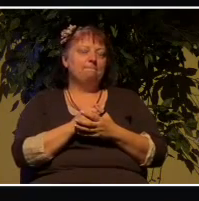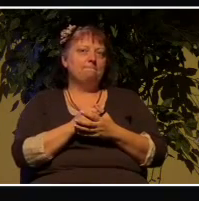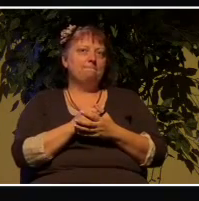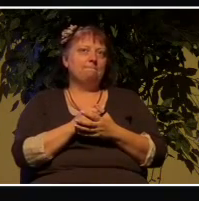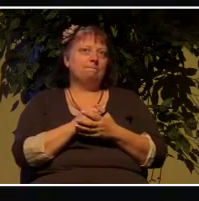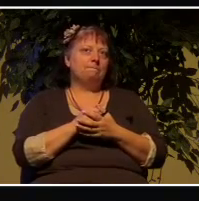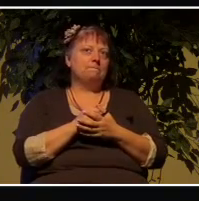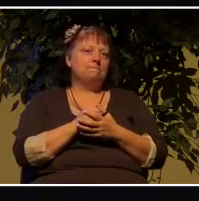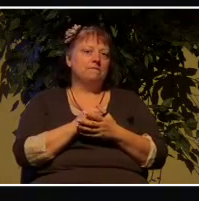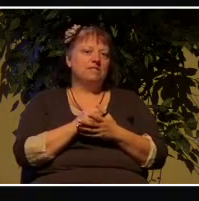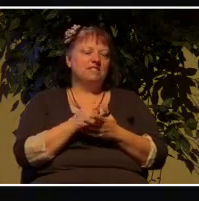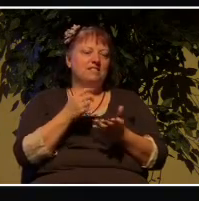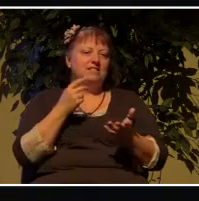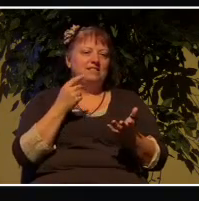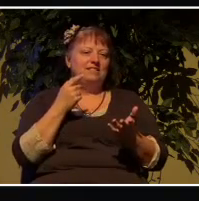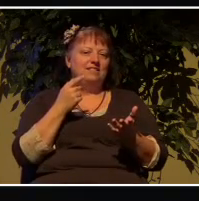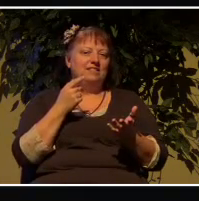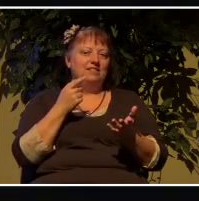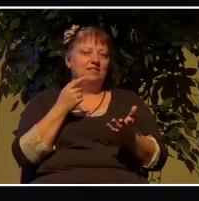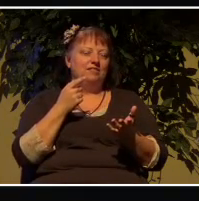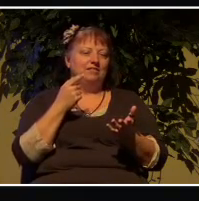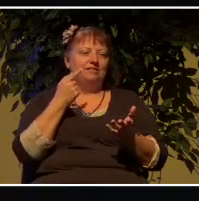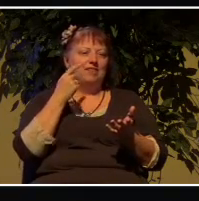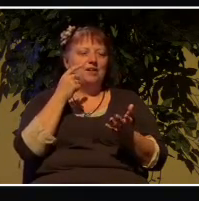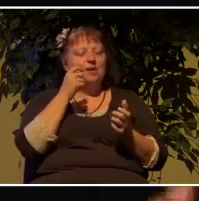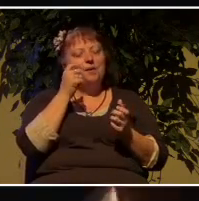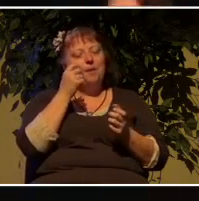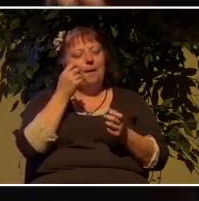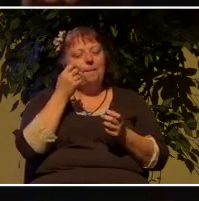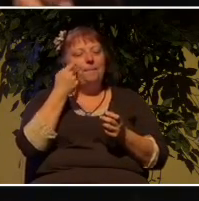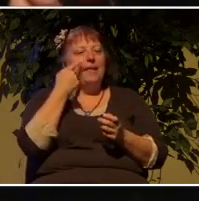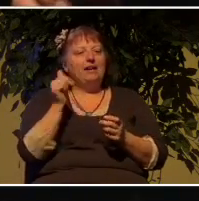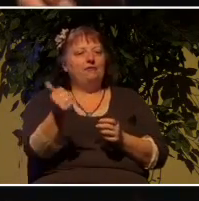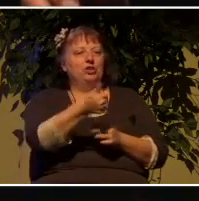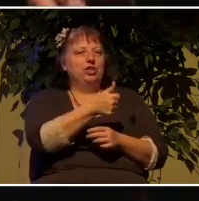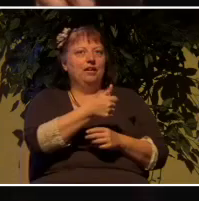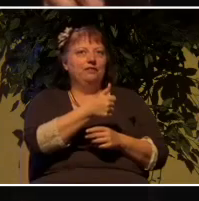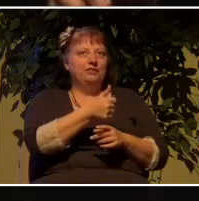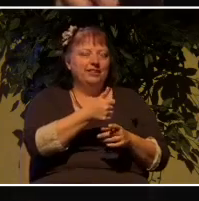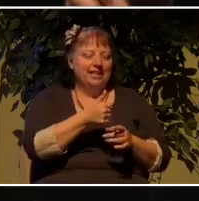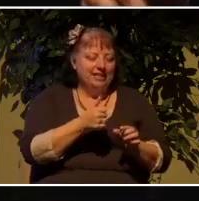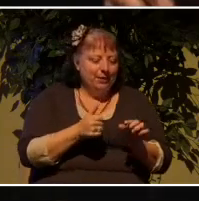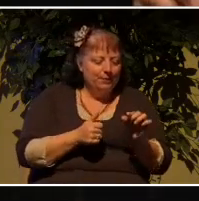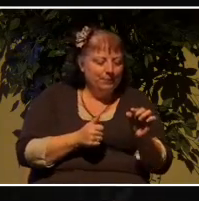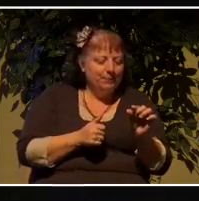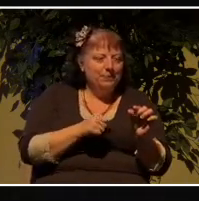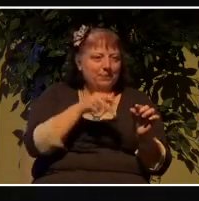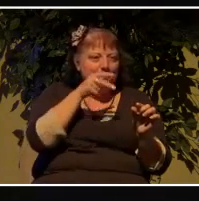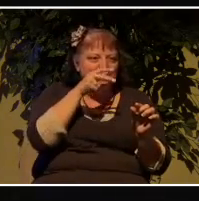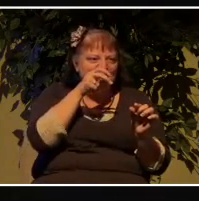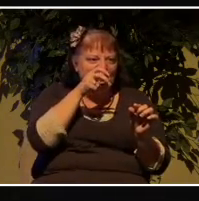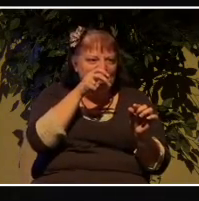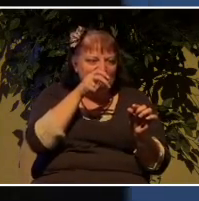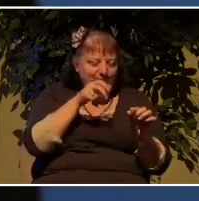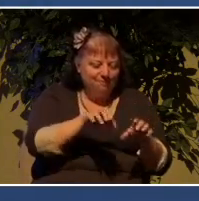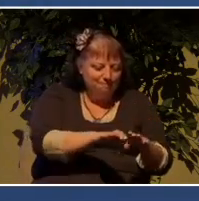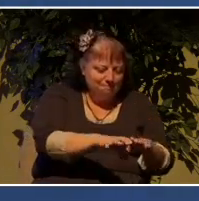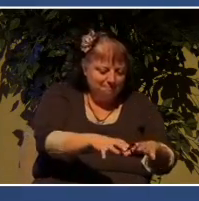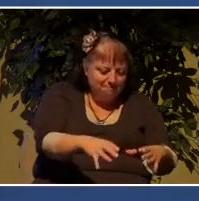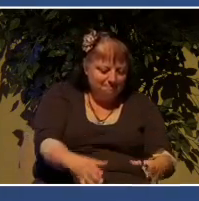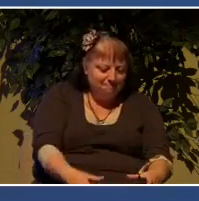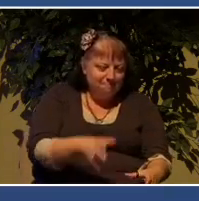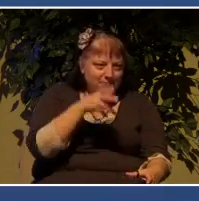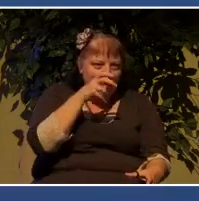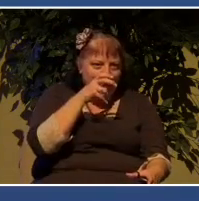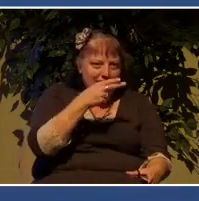yourself as a little ant in an anthill. And you're an adult over here, and you're trying to communicate to these